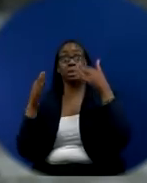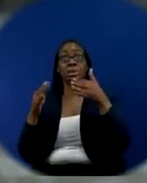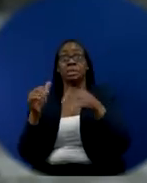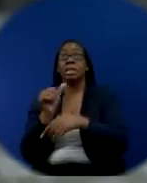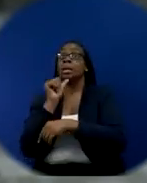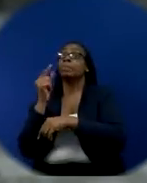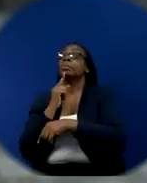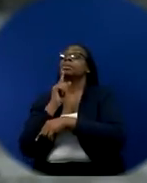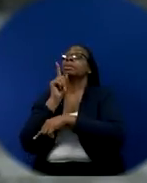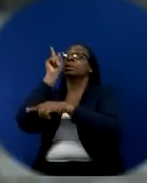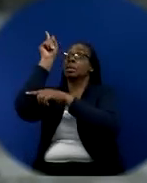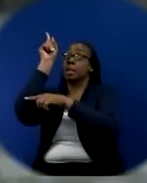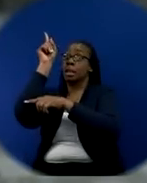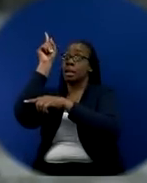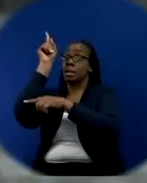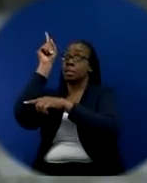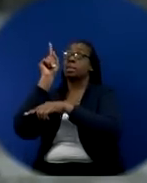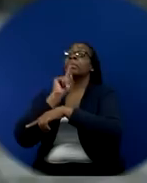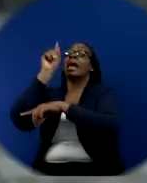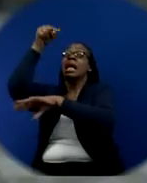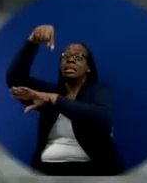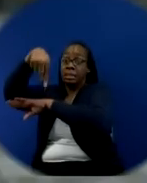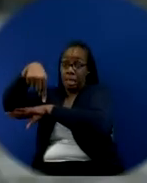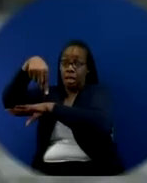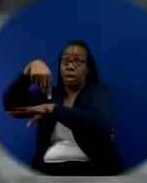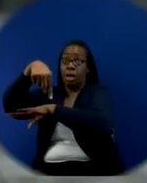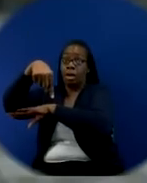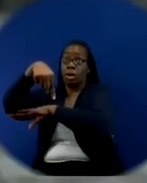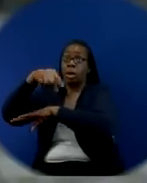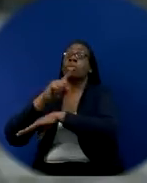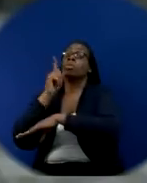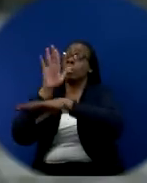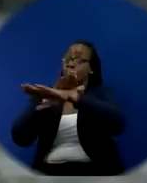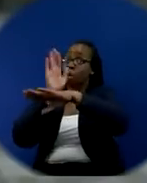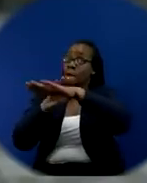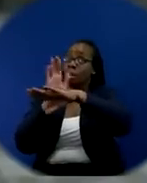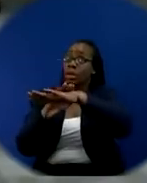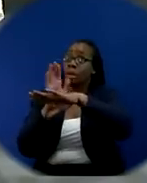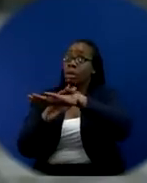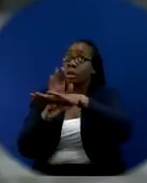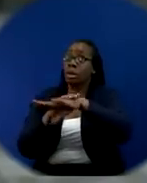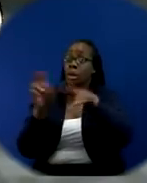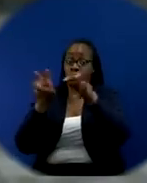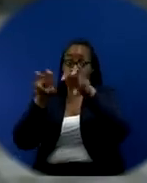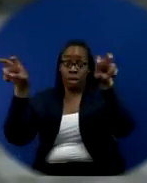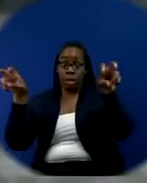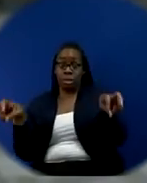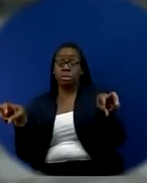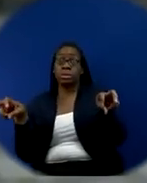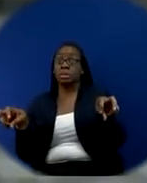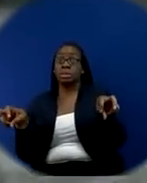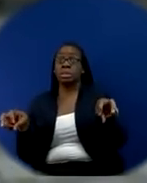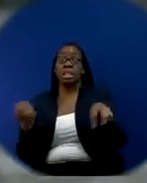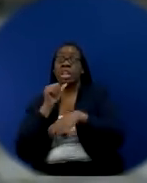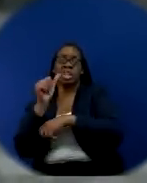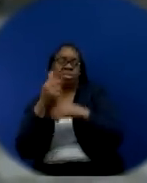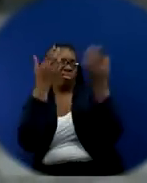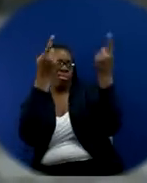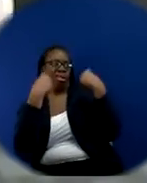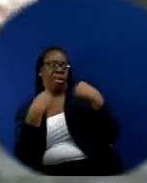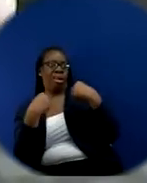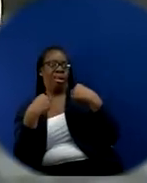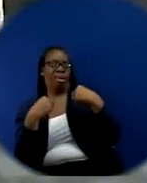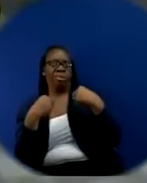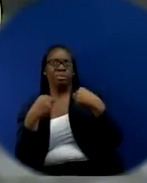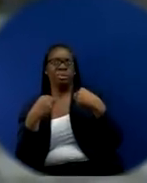asked up than to be asked down. Yeah, you better be real careful taking somebody's seat in a space where you were not invited to take it. And